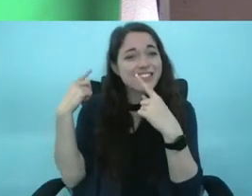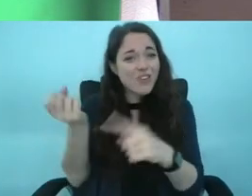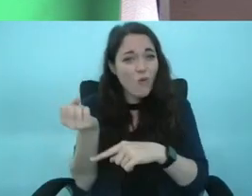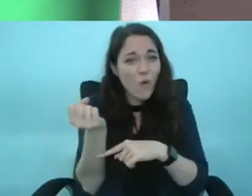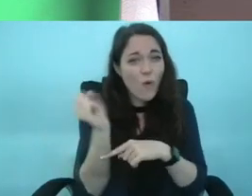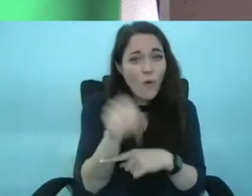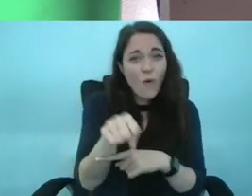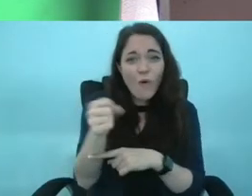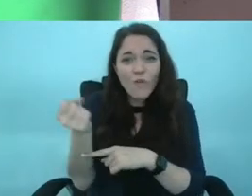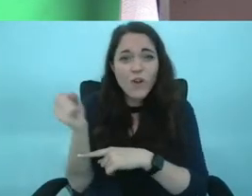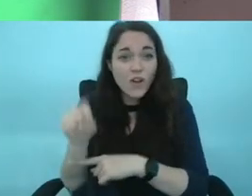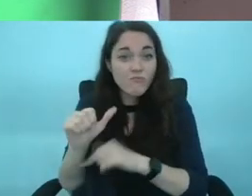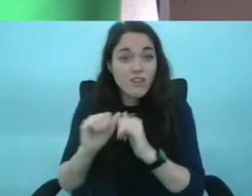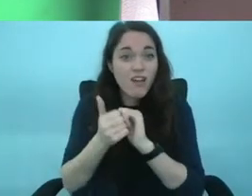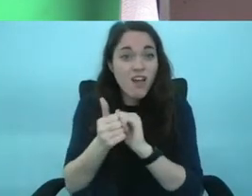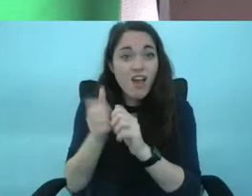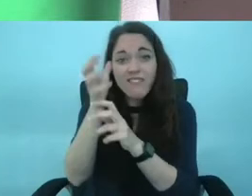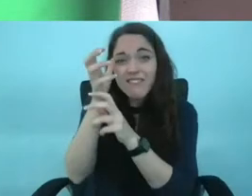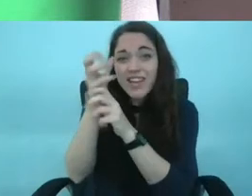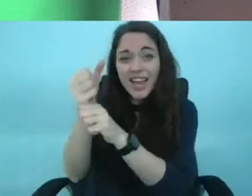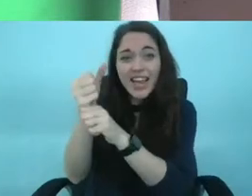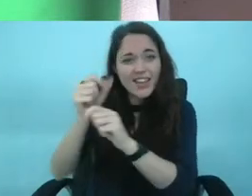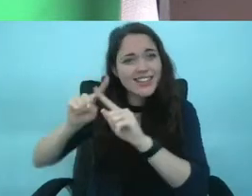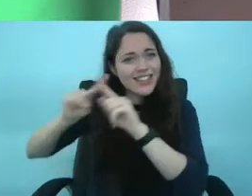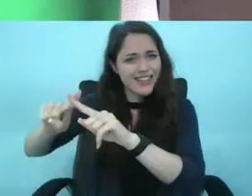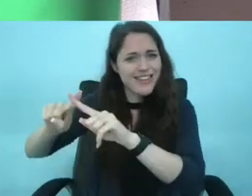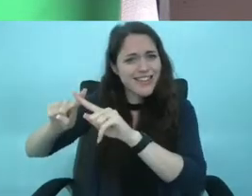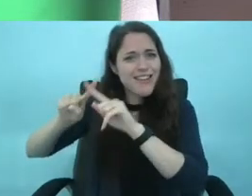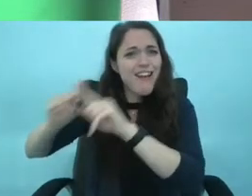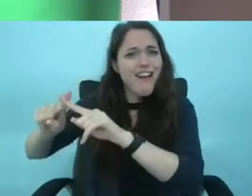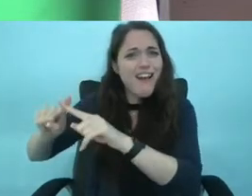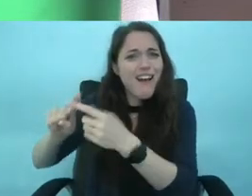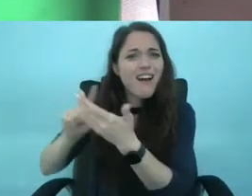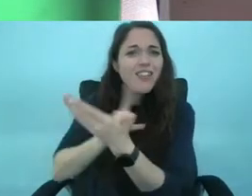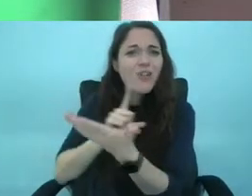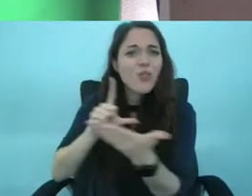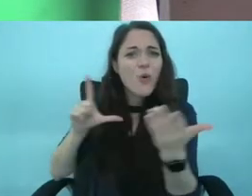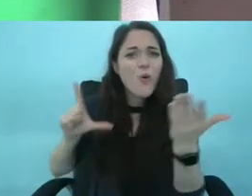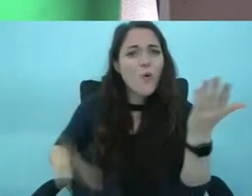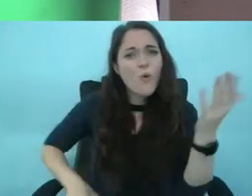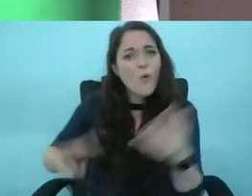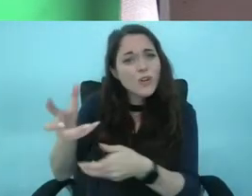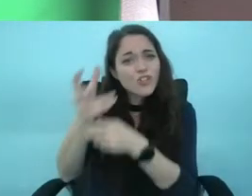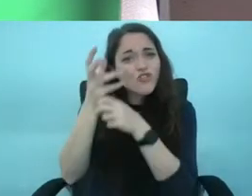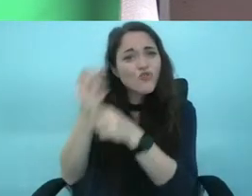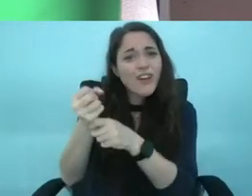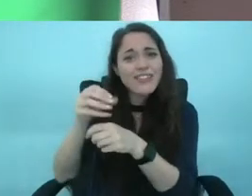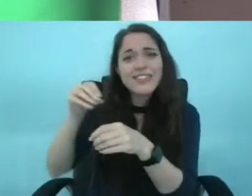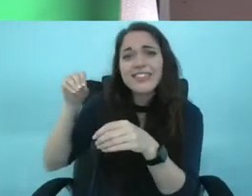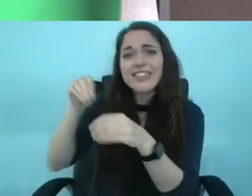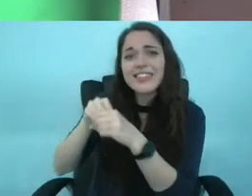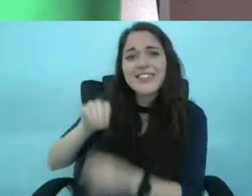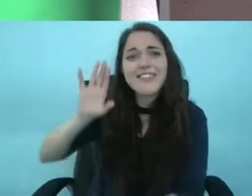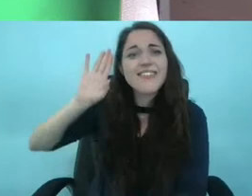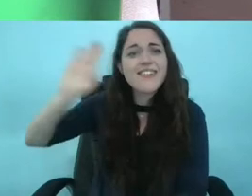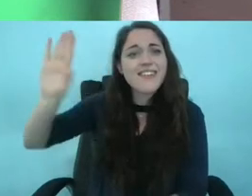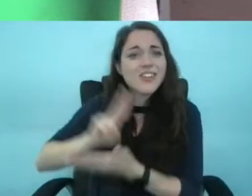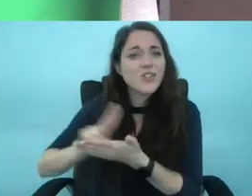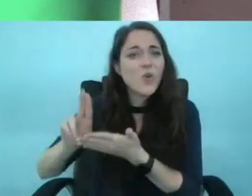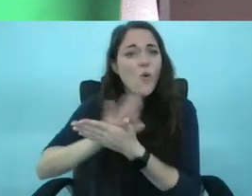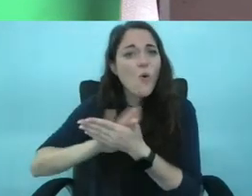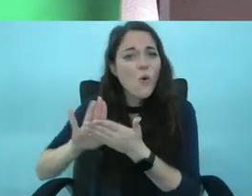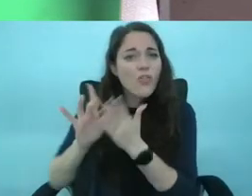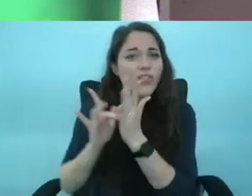leaning on the Lord, trusting in God's holy